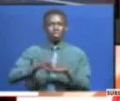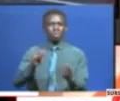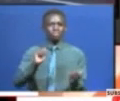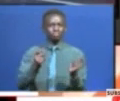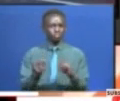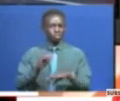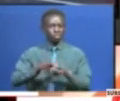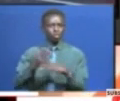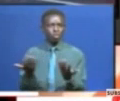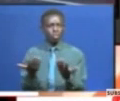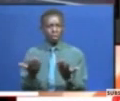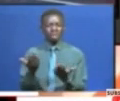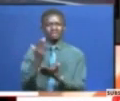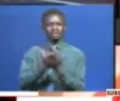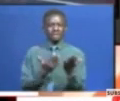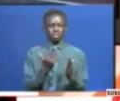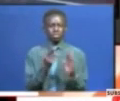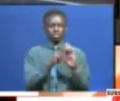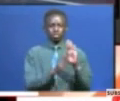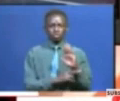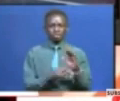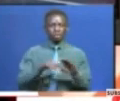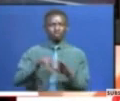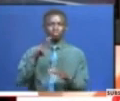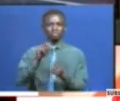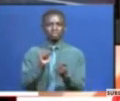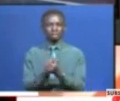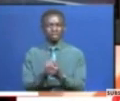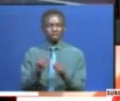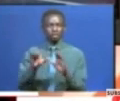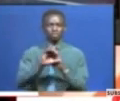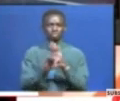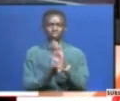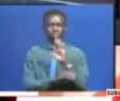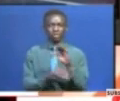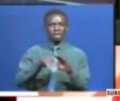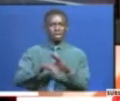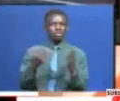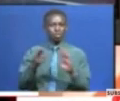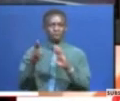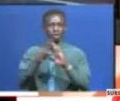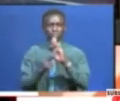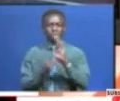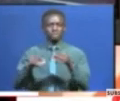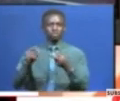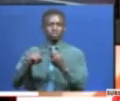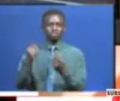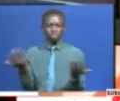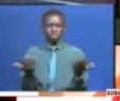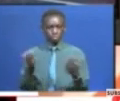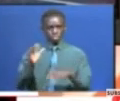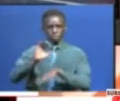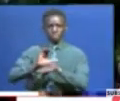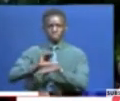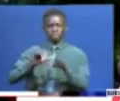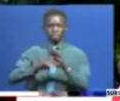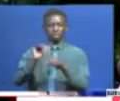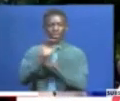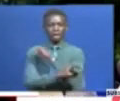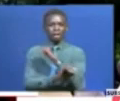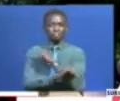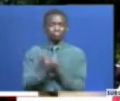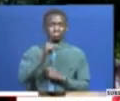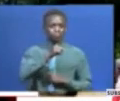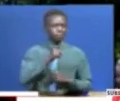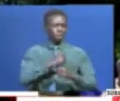2010 constitution to regulate registration of churches in the country. They were reacting to the Shakahola massacre, where hundreds of faithful